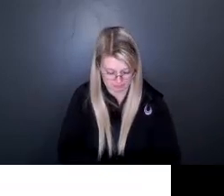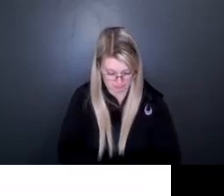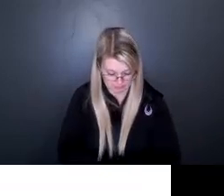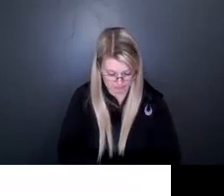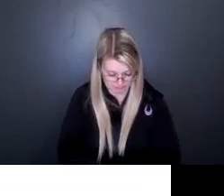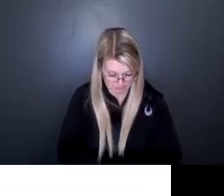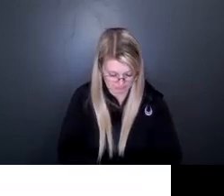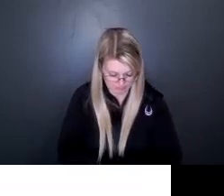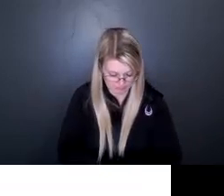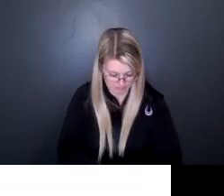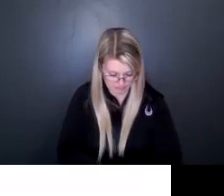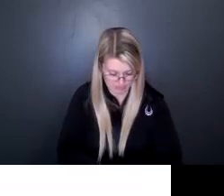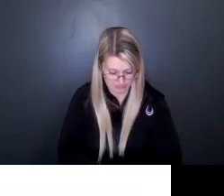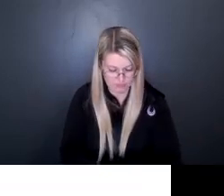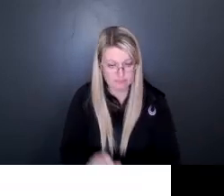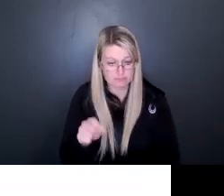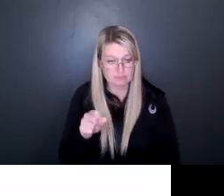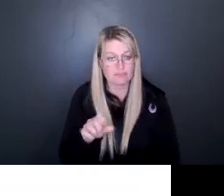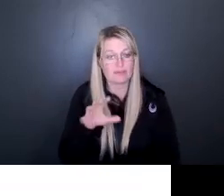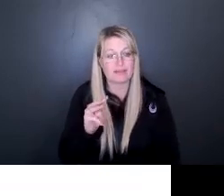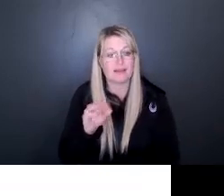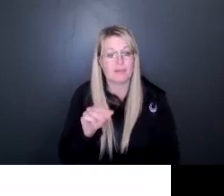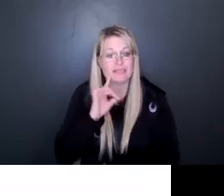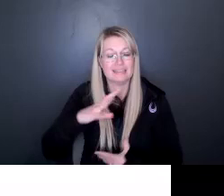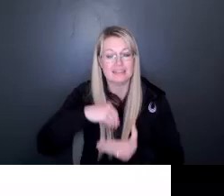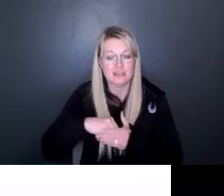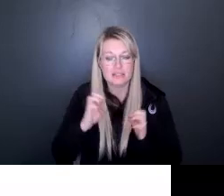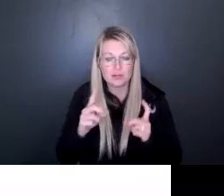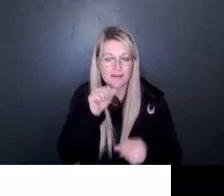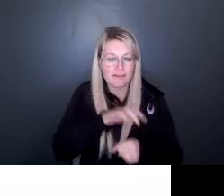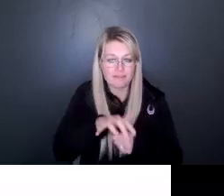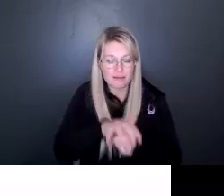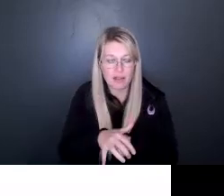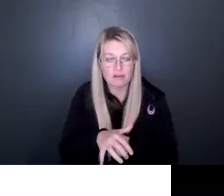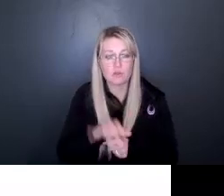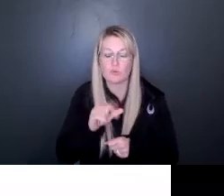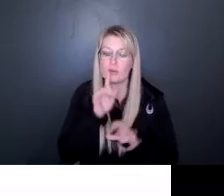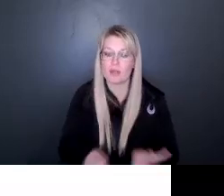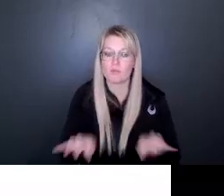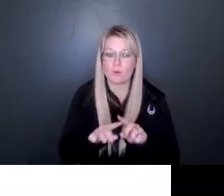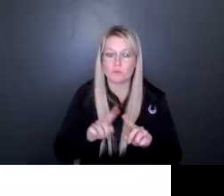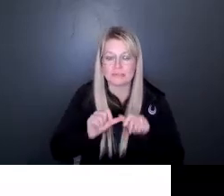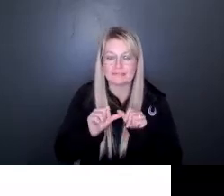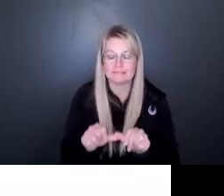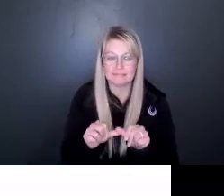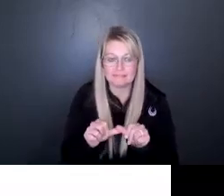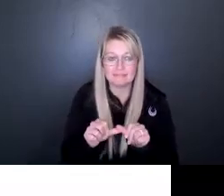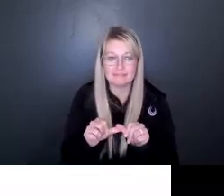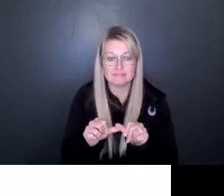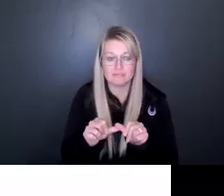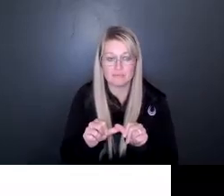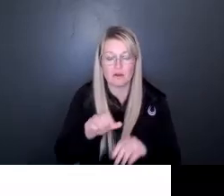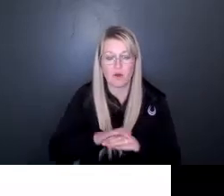So yeah, the MS does not describe inclusive education specifically enough, and therefore it is important to really hit on